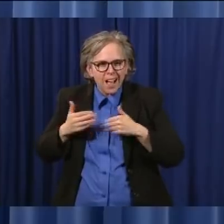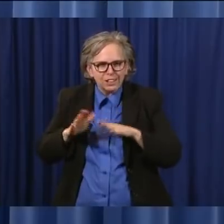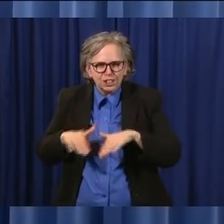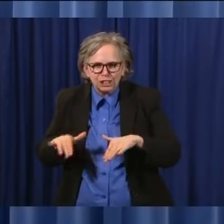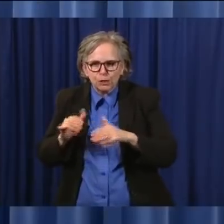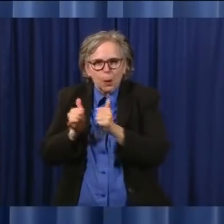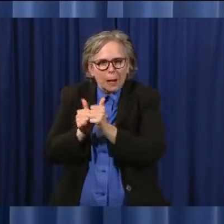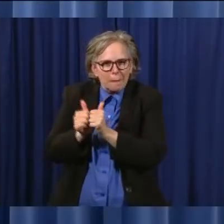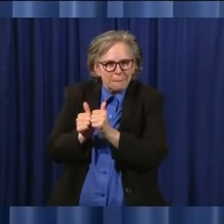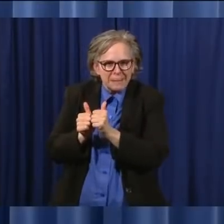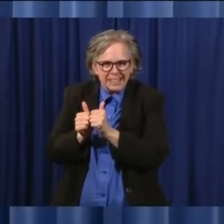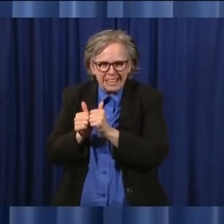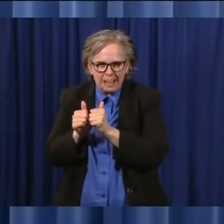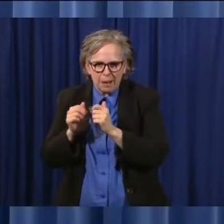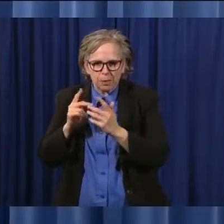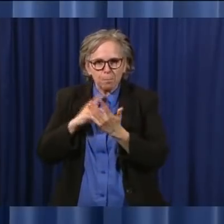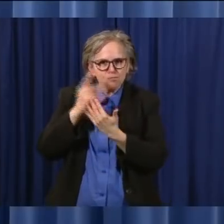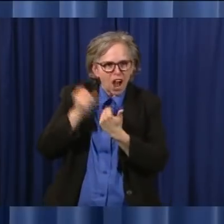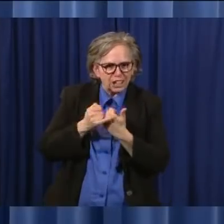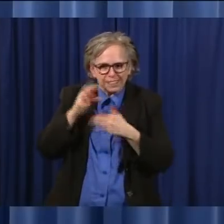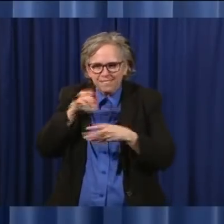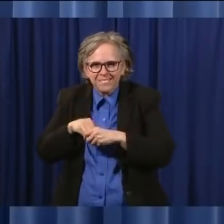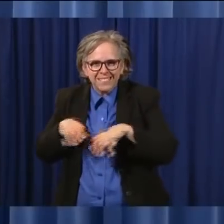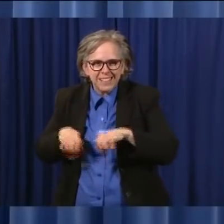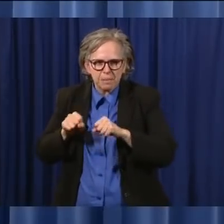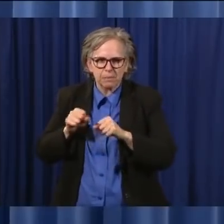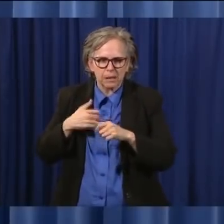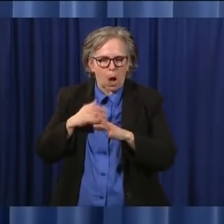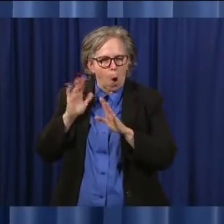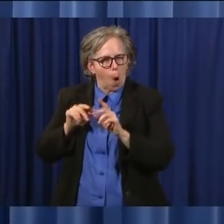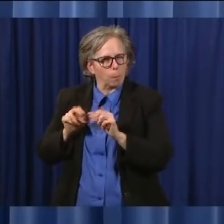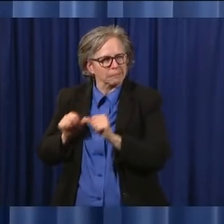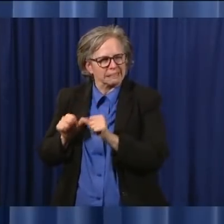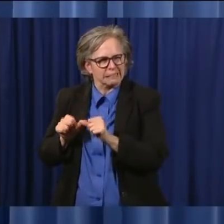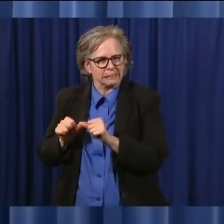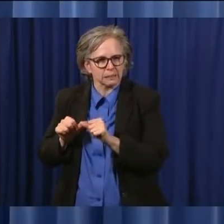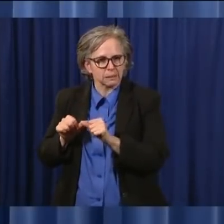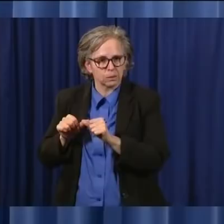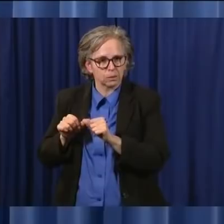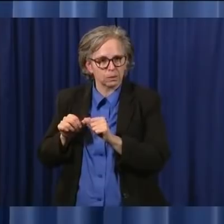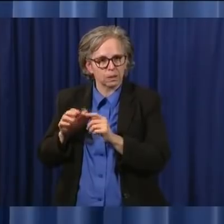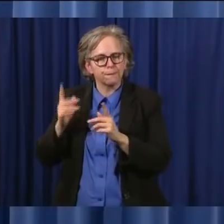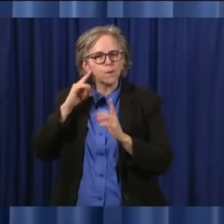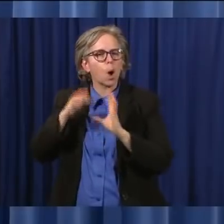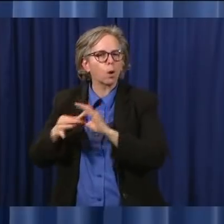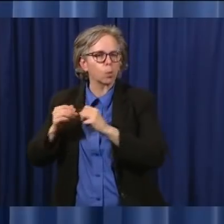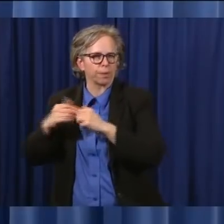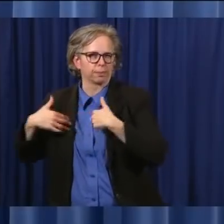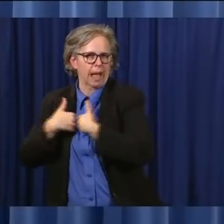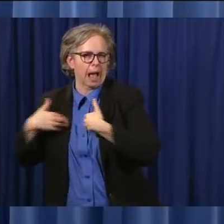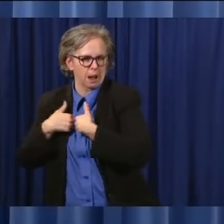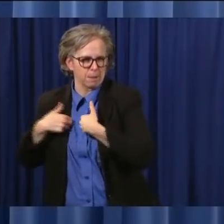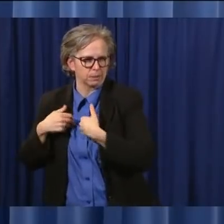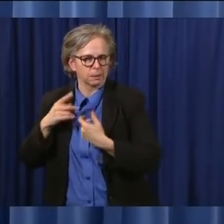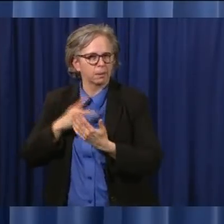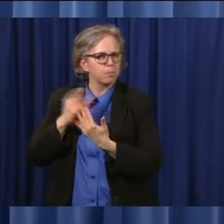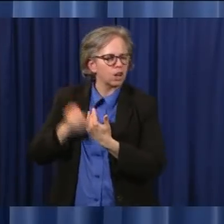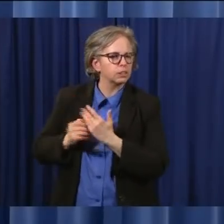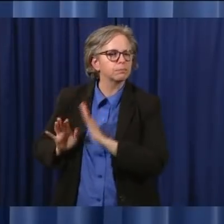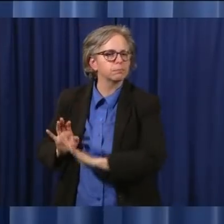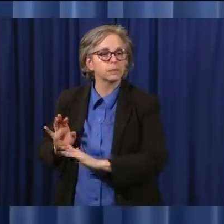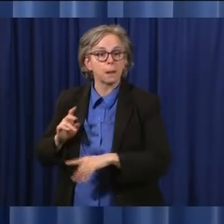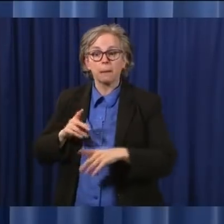compete, show their products, not just the livestock, but everything else. But this is a work in progress, and